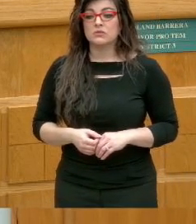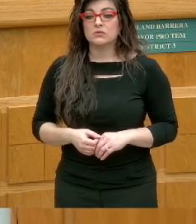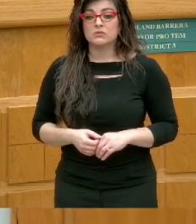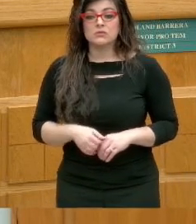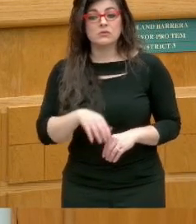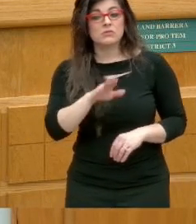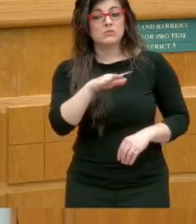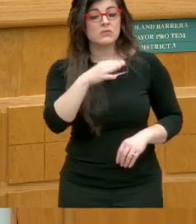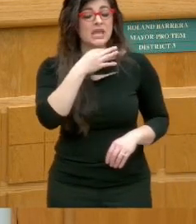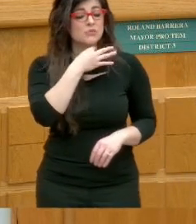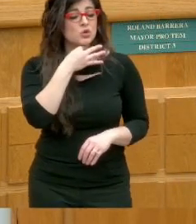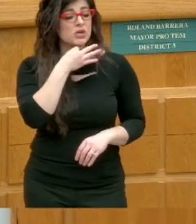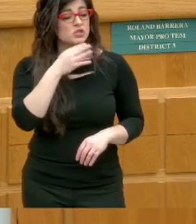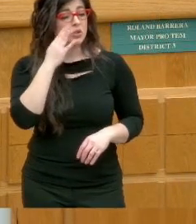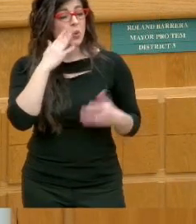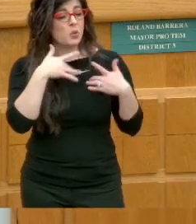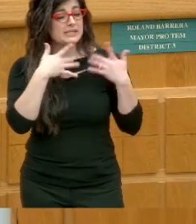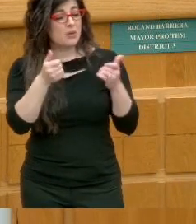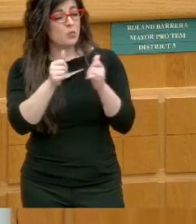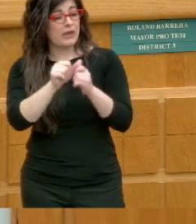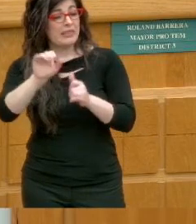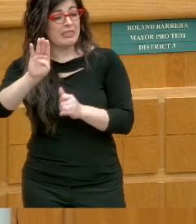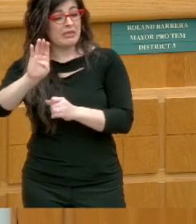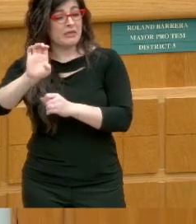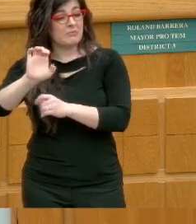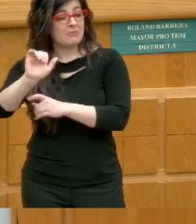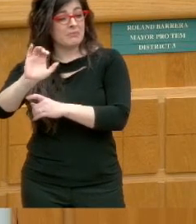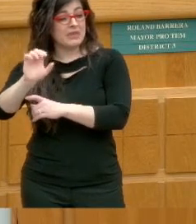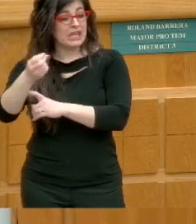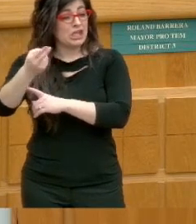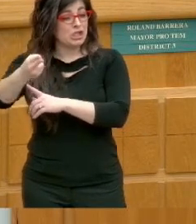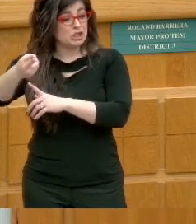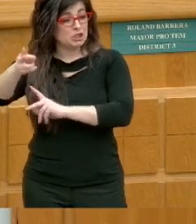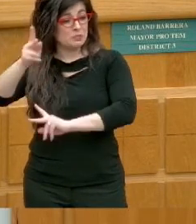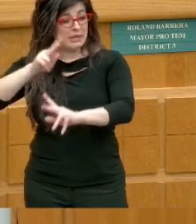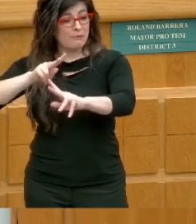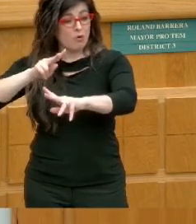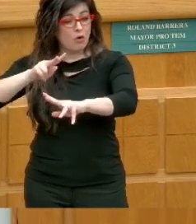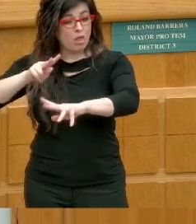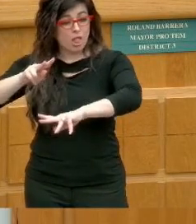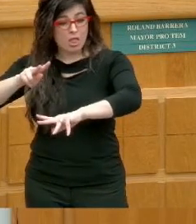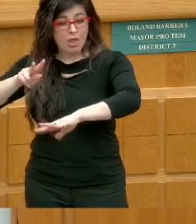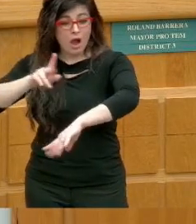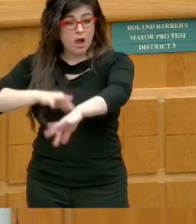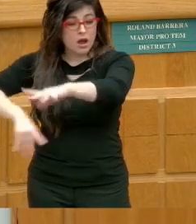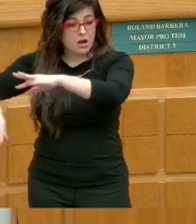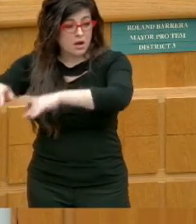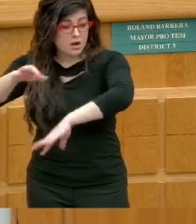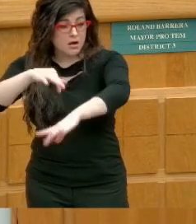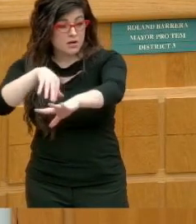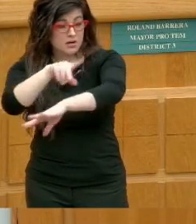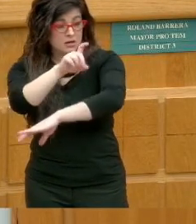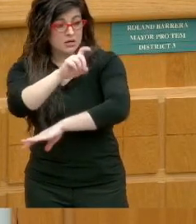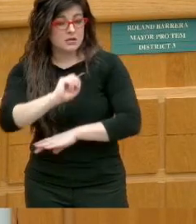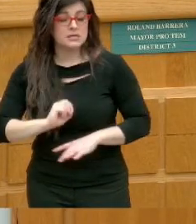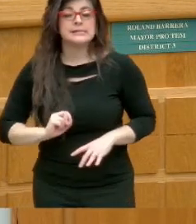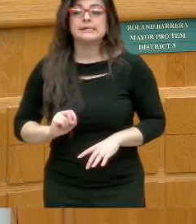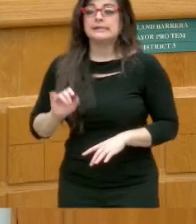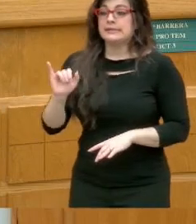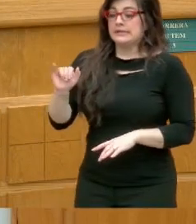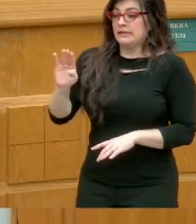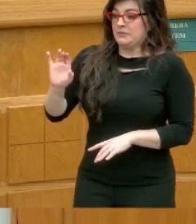to manage the beach crowds? The beach crowd. The judge may want to speak to that. We know that the beach, we're